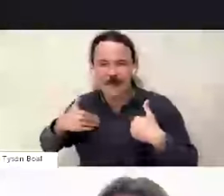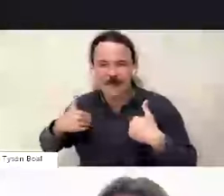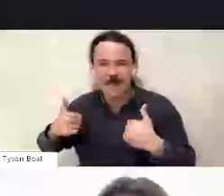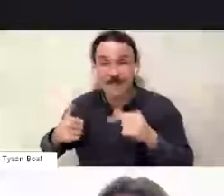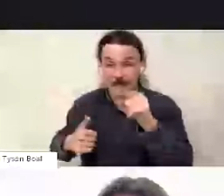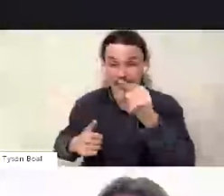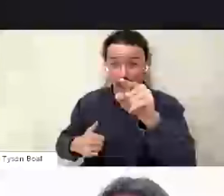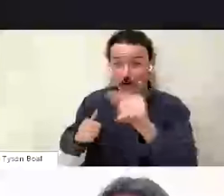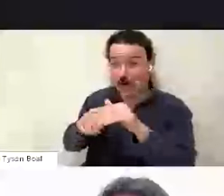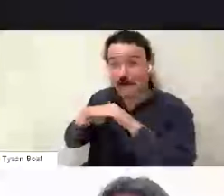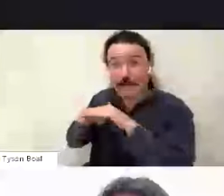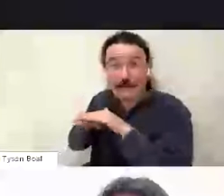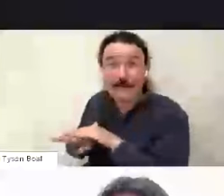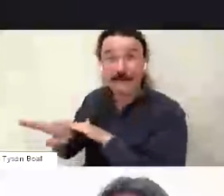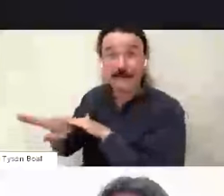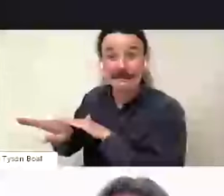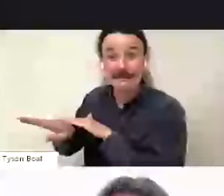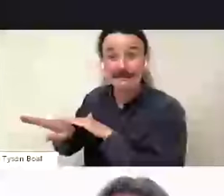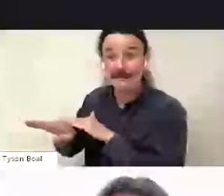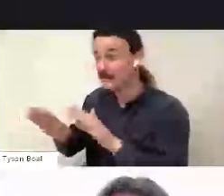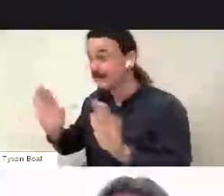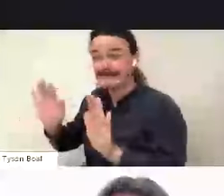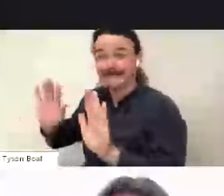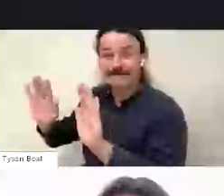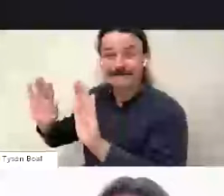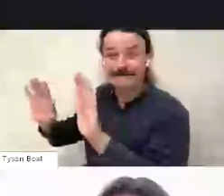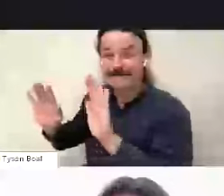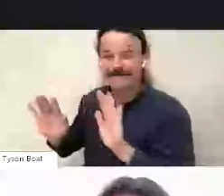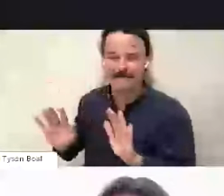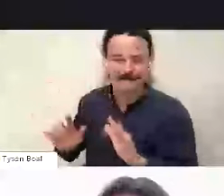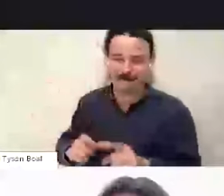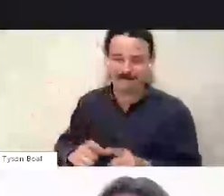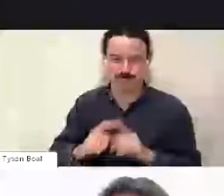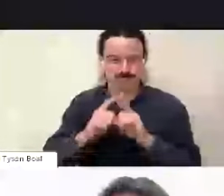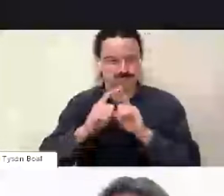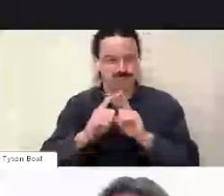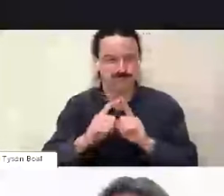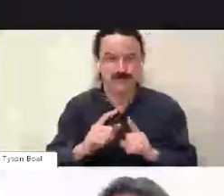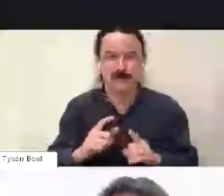is a challenge, can be a challenge. So again, it's relational.